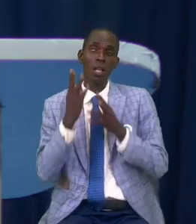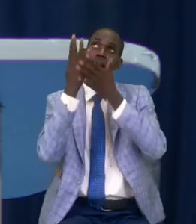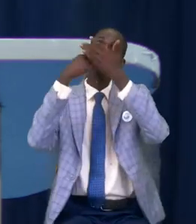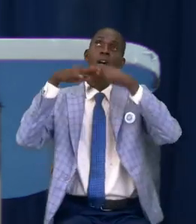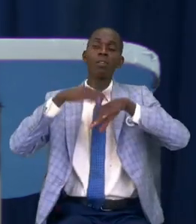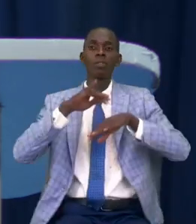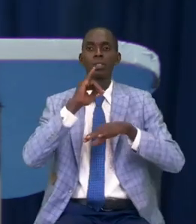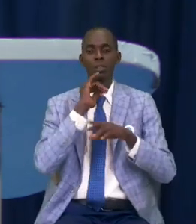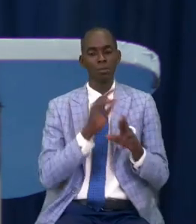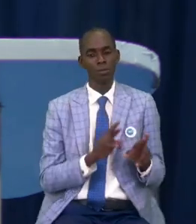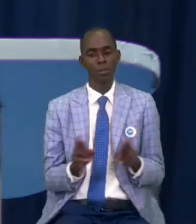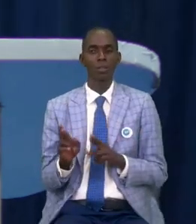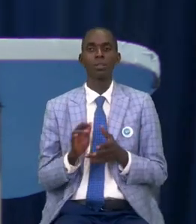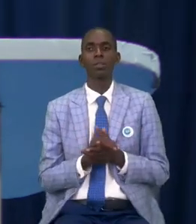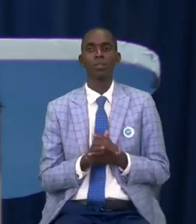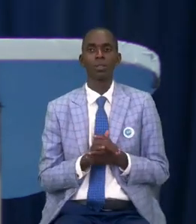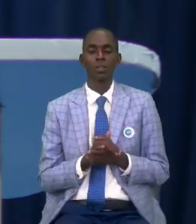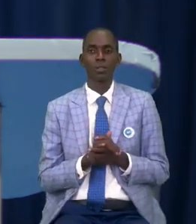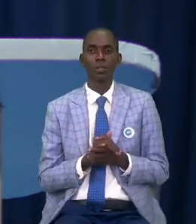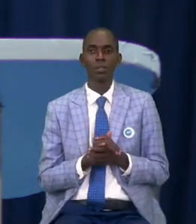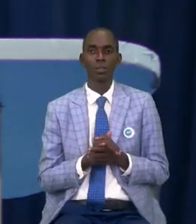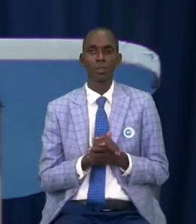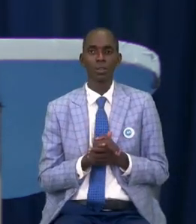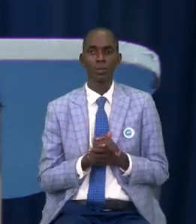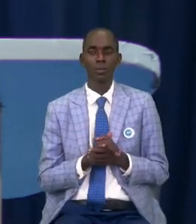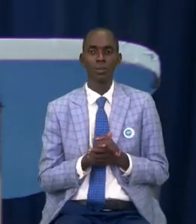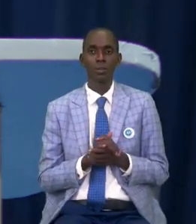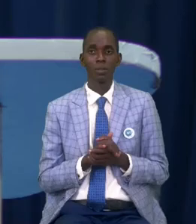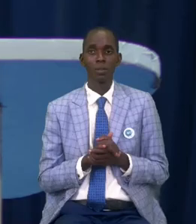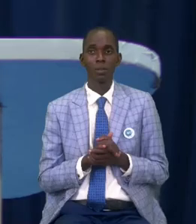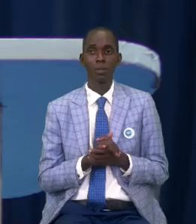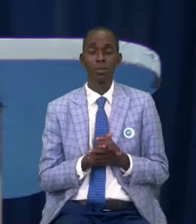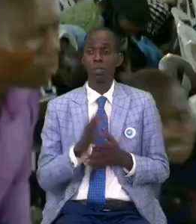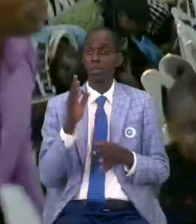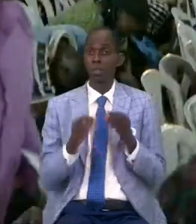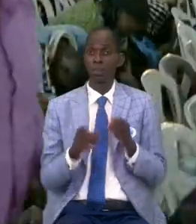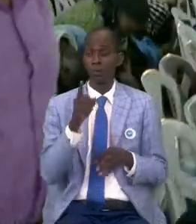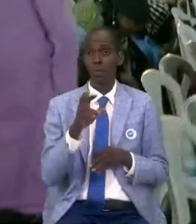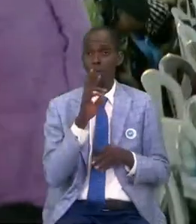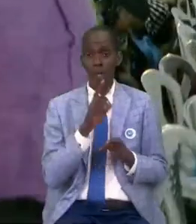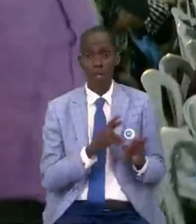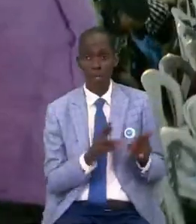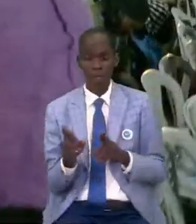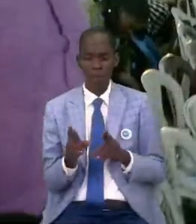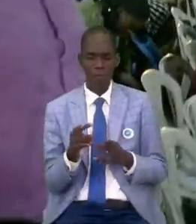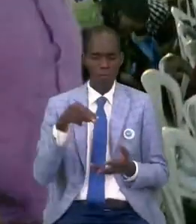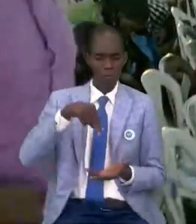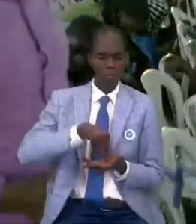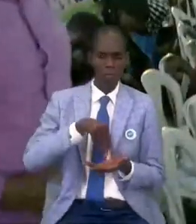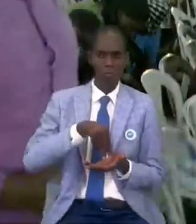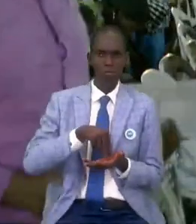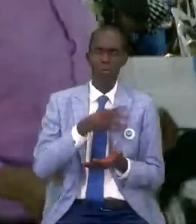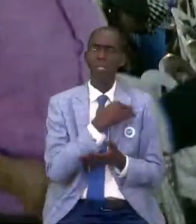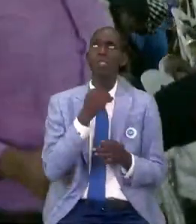If you are ready, one will be on your feet and say, Lord, I am ready. Lord, I'm ready. As the man of God,